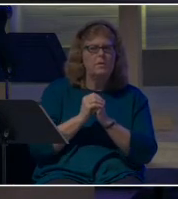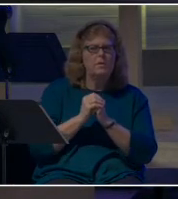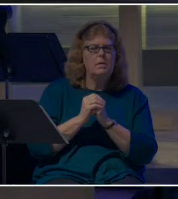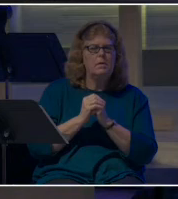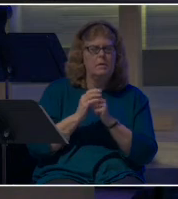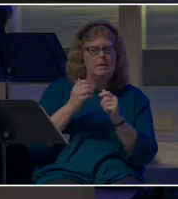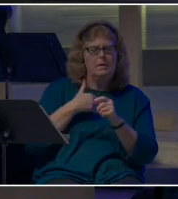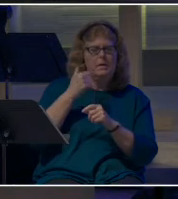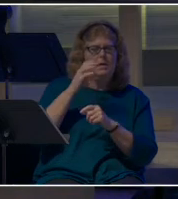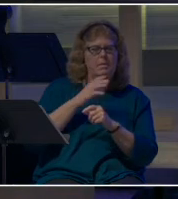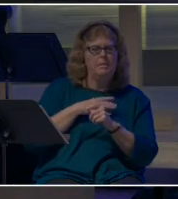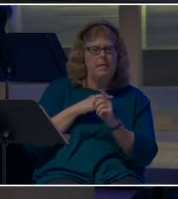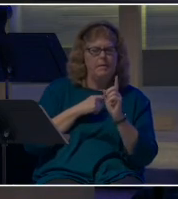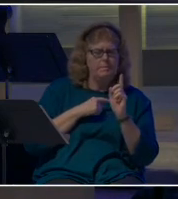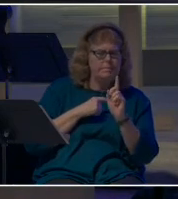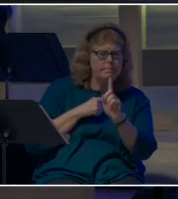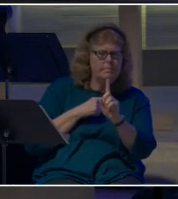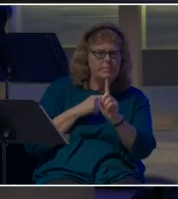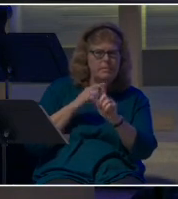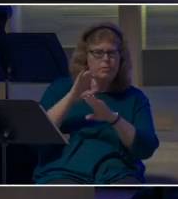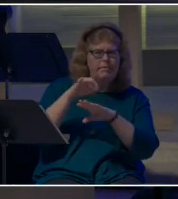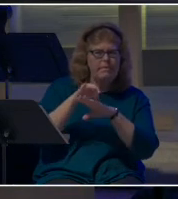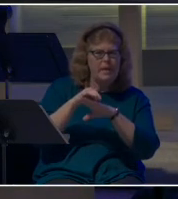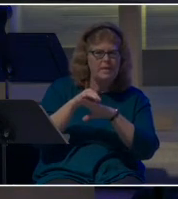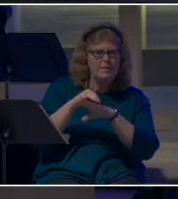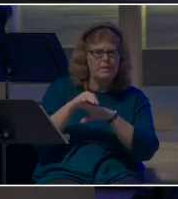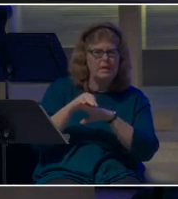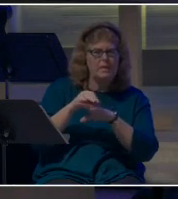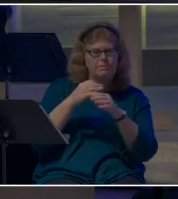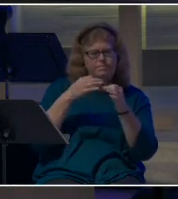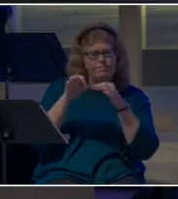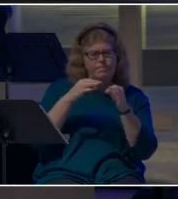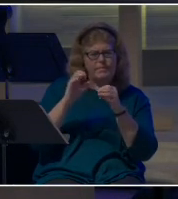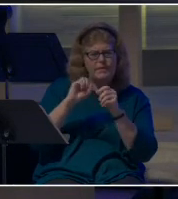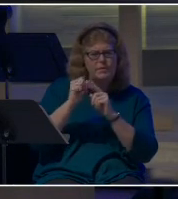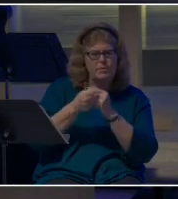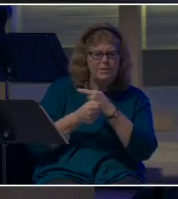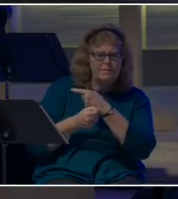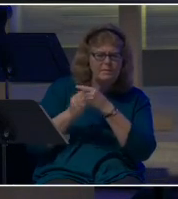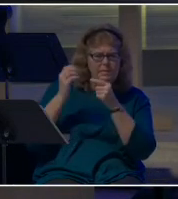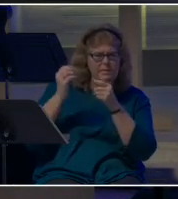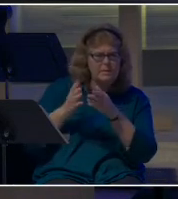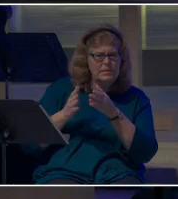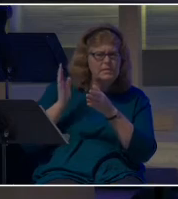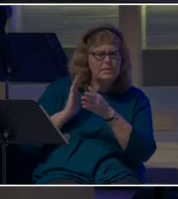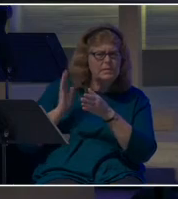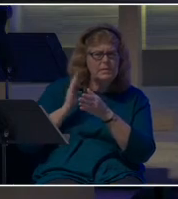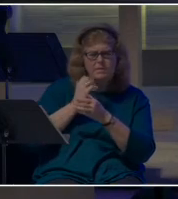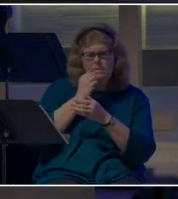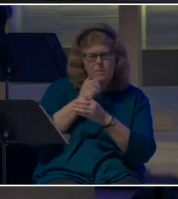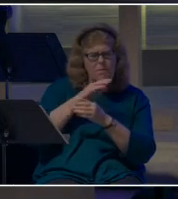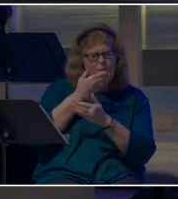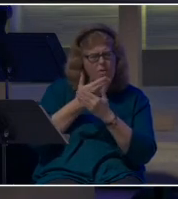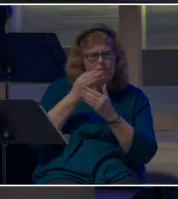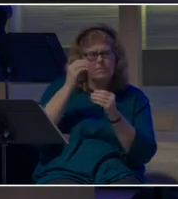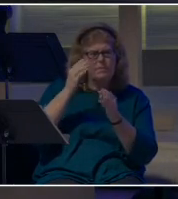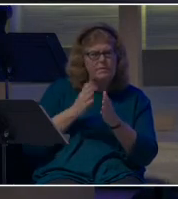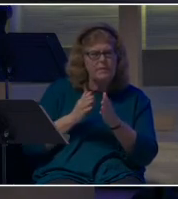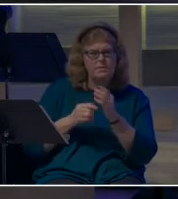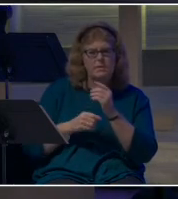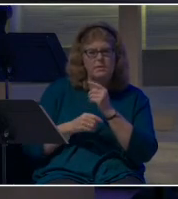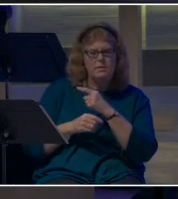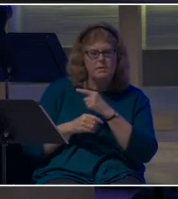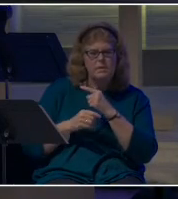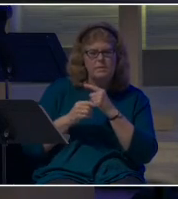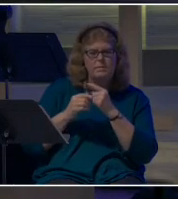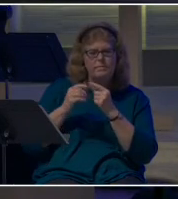This young man goes to his fiance, explains the situation of his beloved professor and the